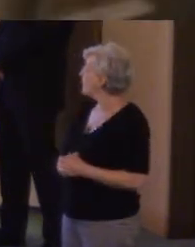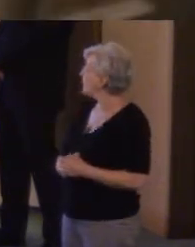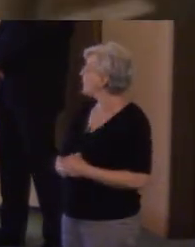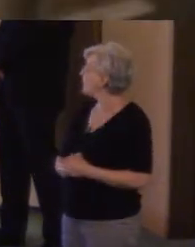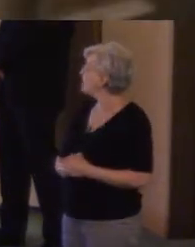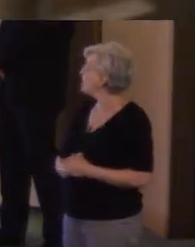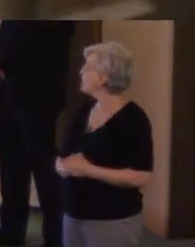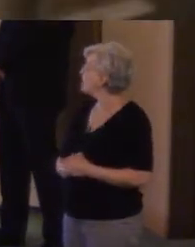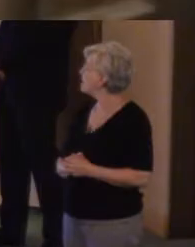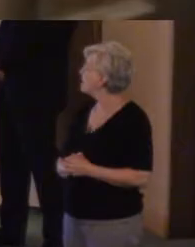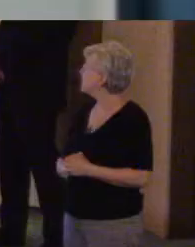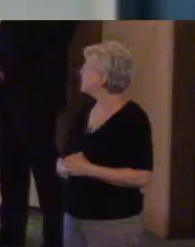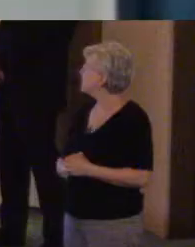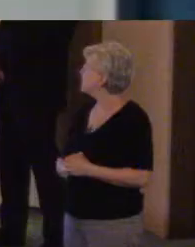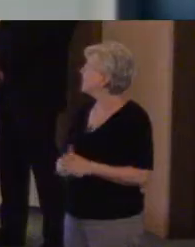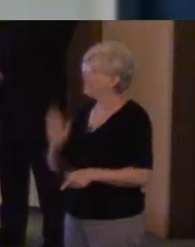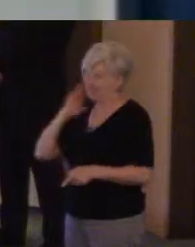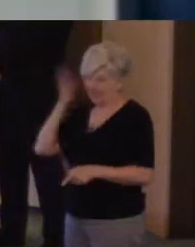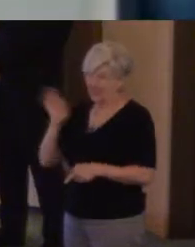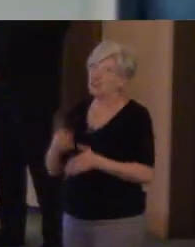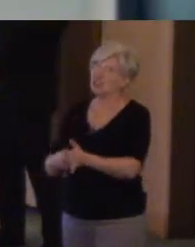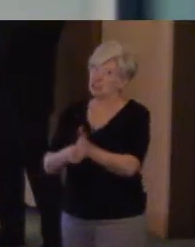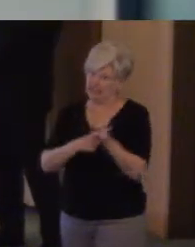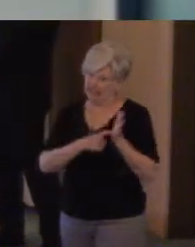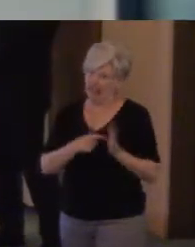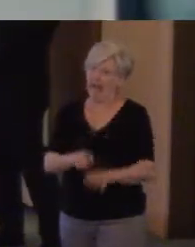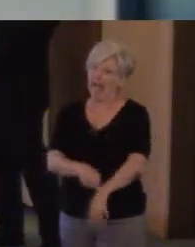It's good. It's good.